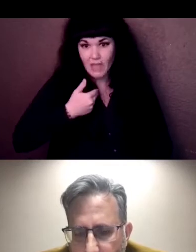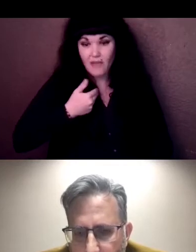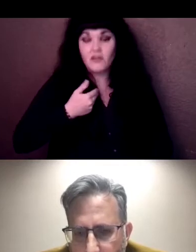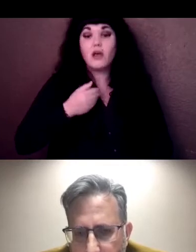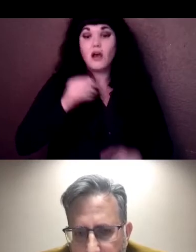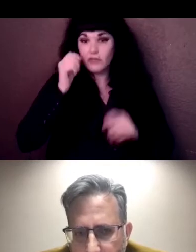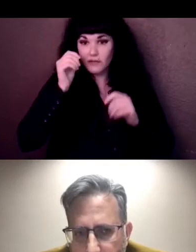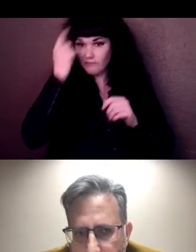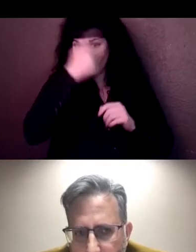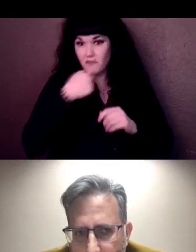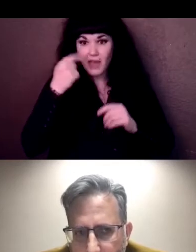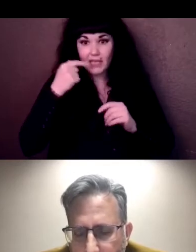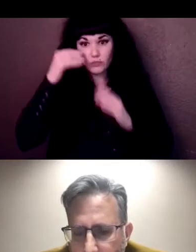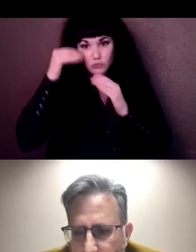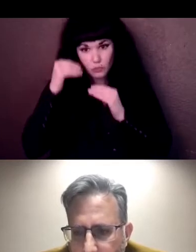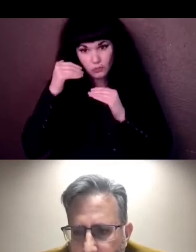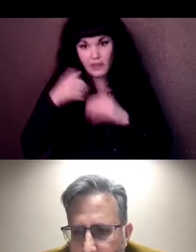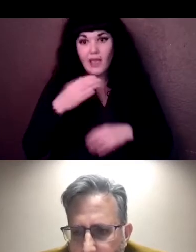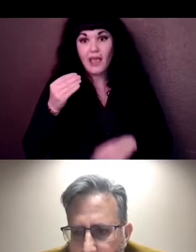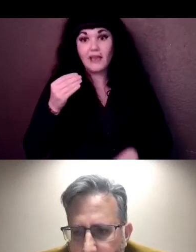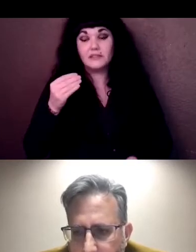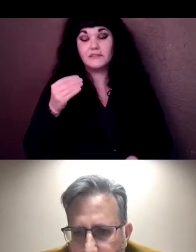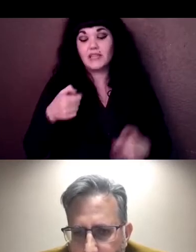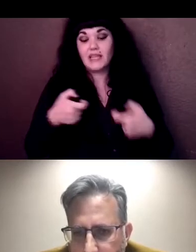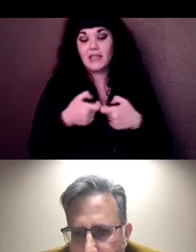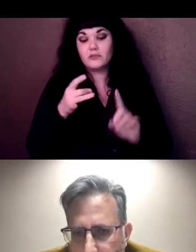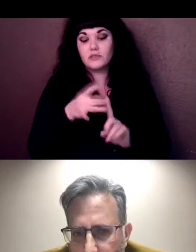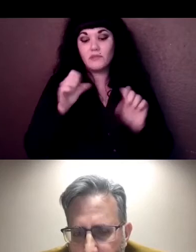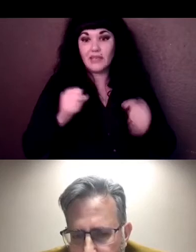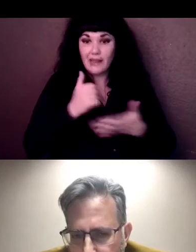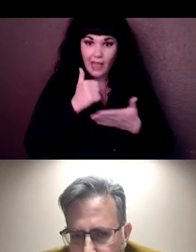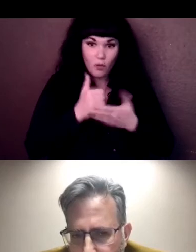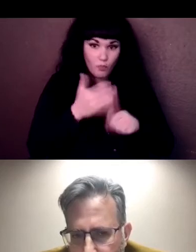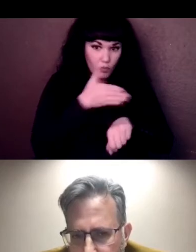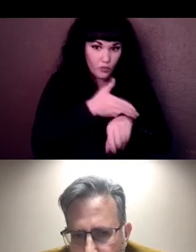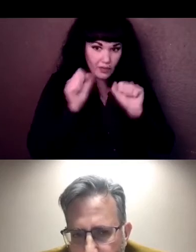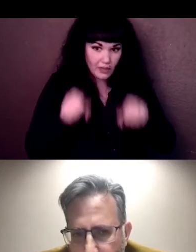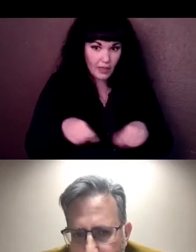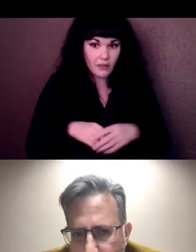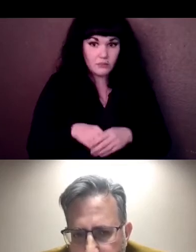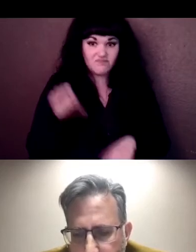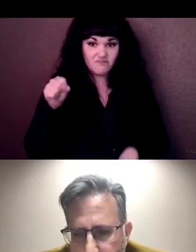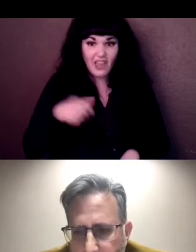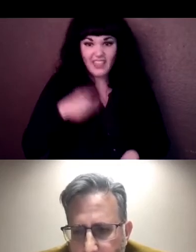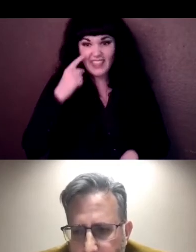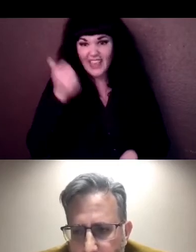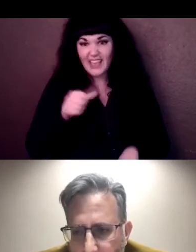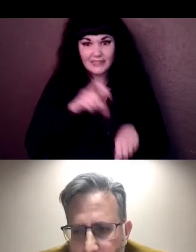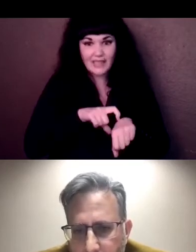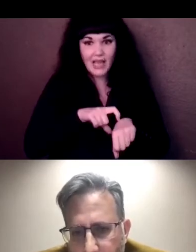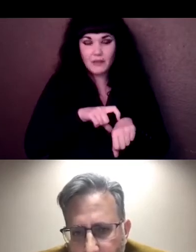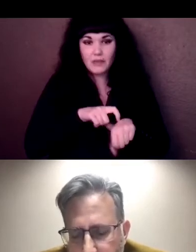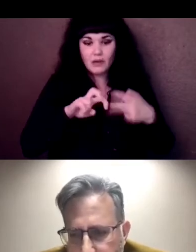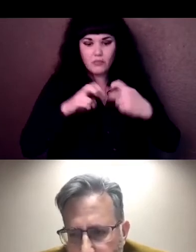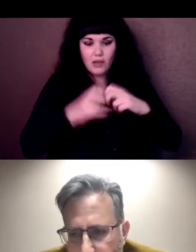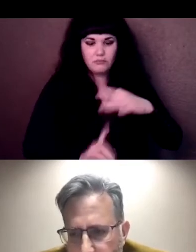and electrical stimulation has been proven to be helpful for that. But yes, I think anytime that there is an issue that comes up,